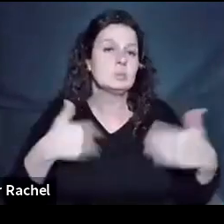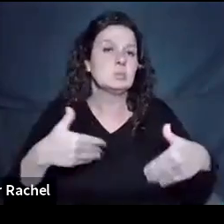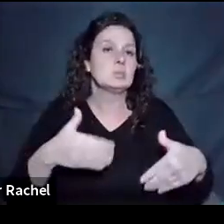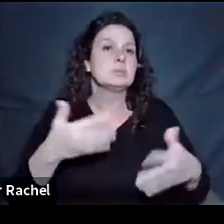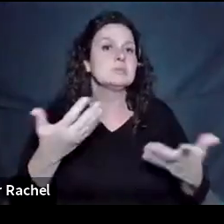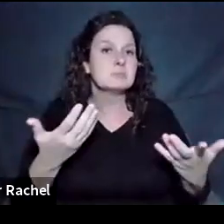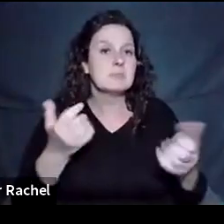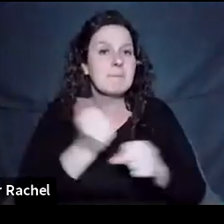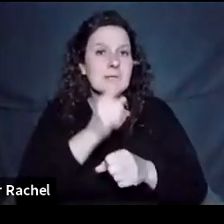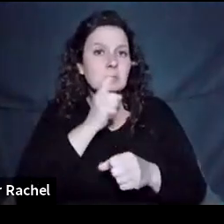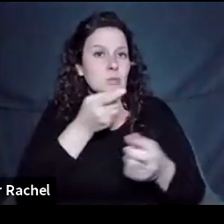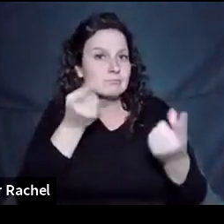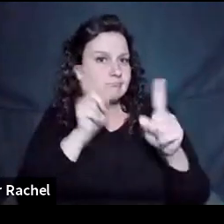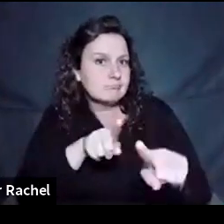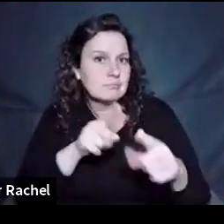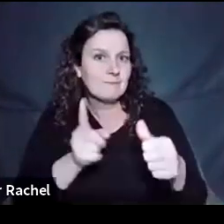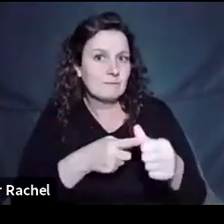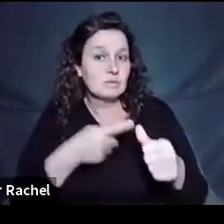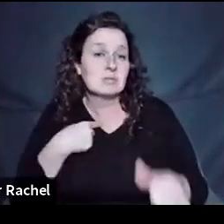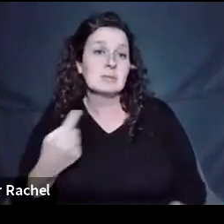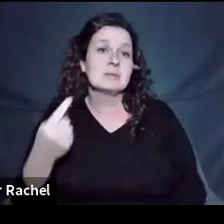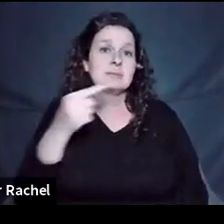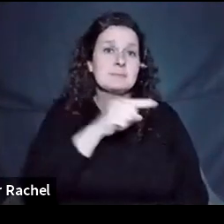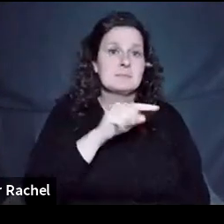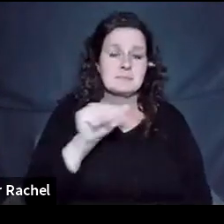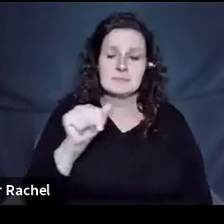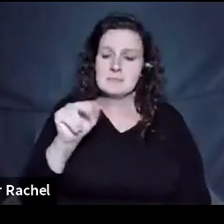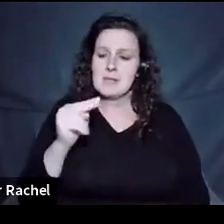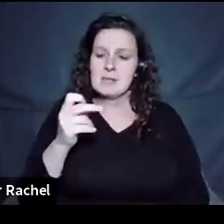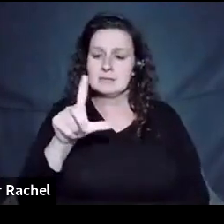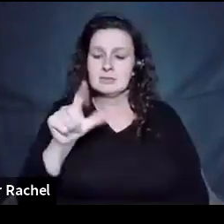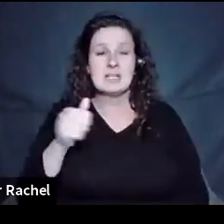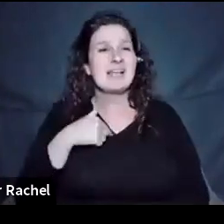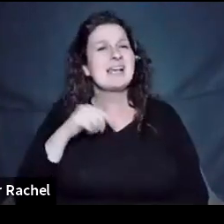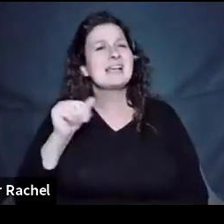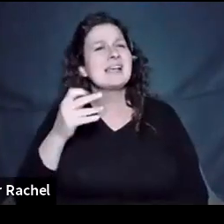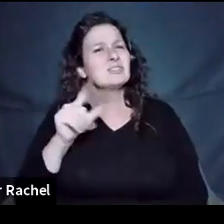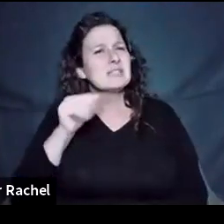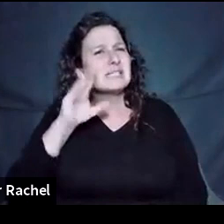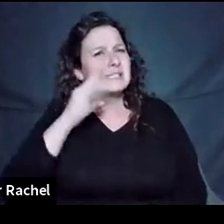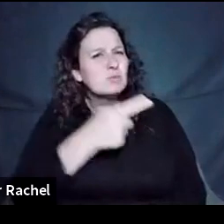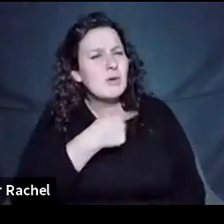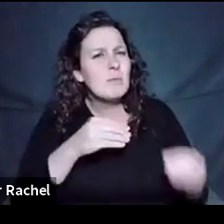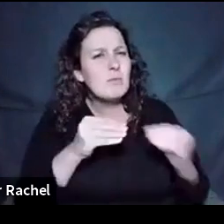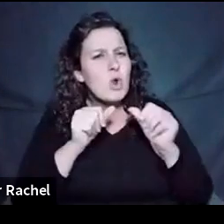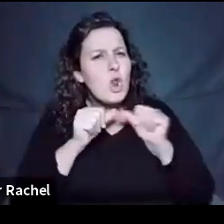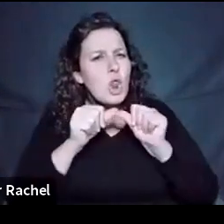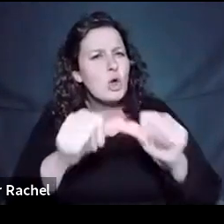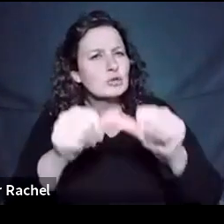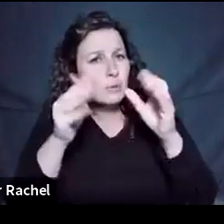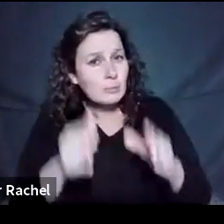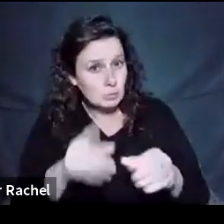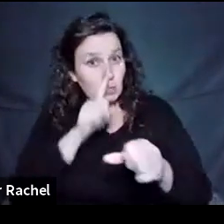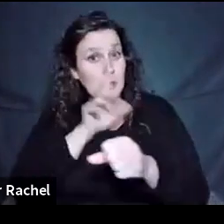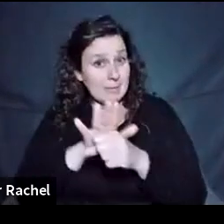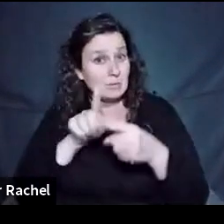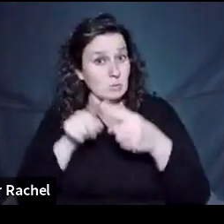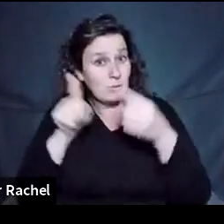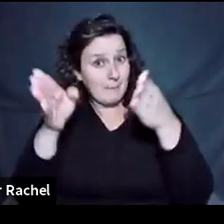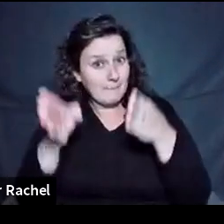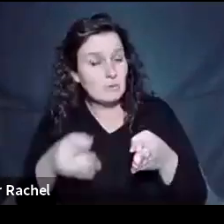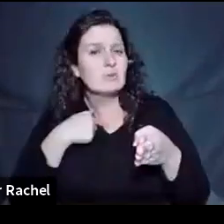And Angela, I want to get back to you too. It sounds like you have a longer term person that you're committed to. What does